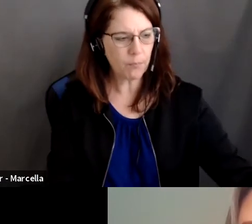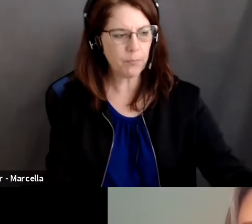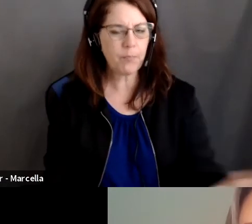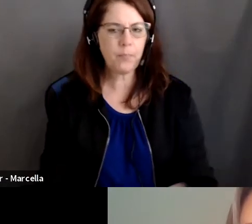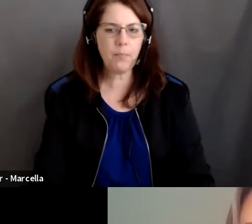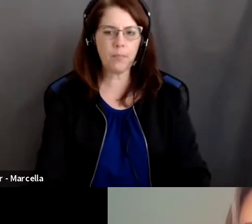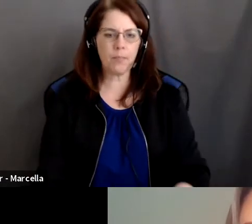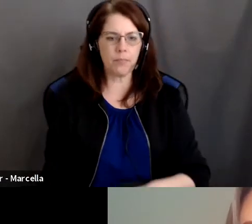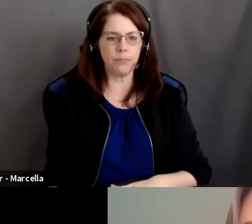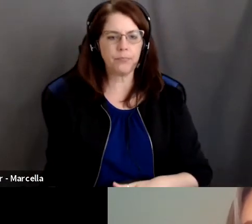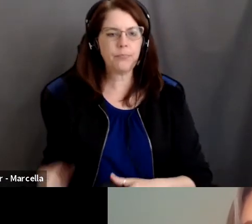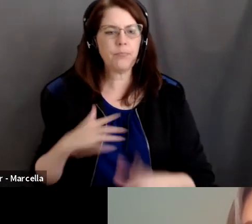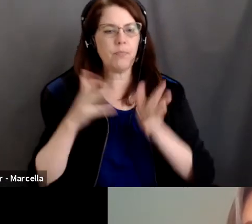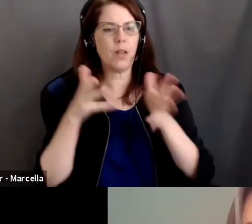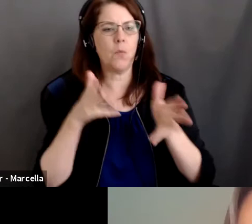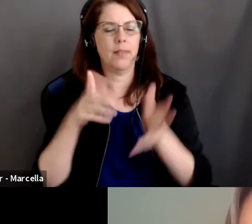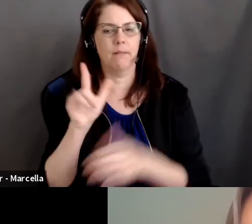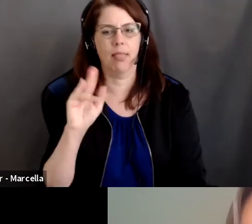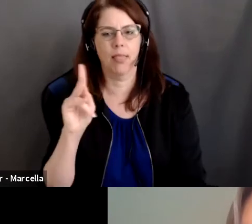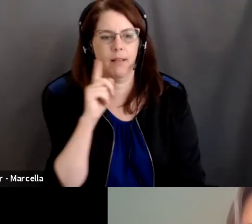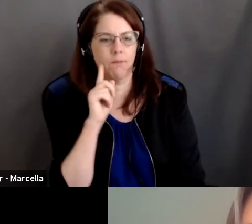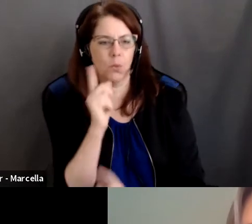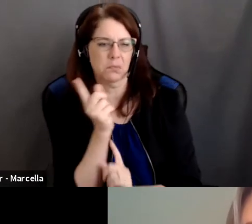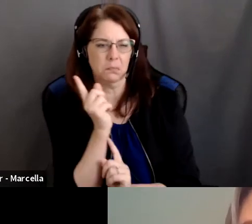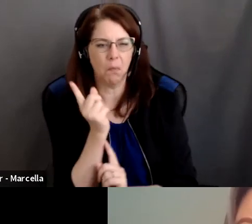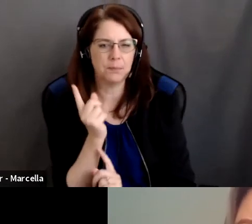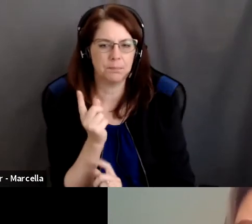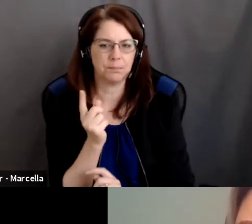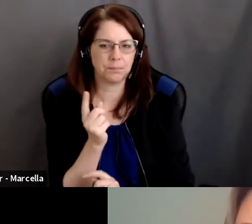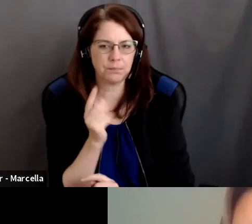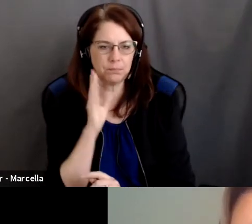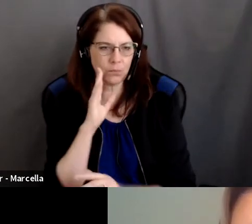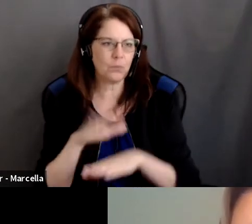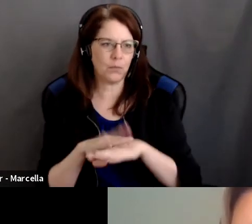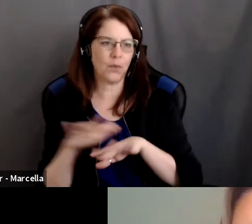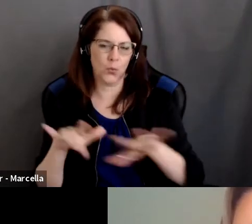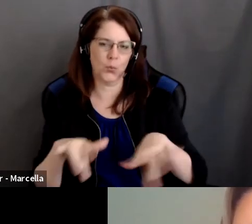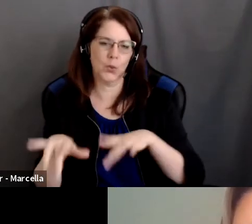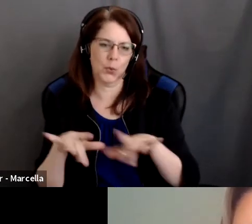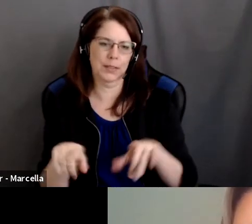So I'll leave these links up for just a few more moments. And again, it'll be in the recording.